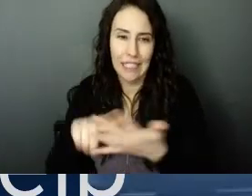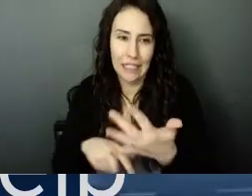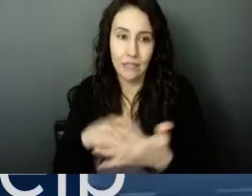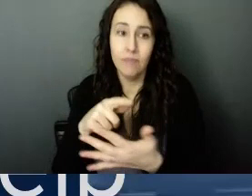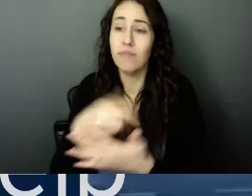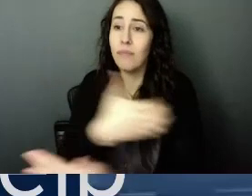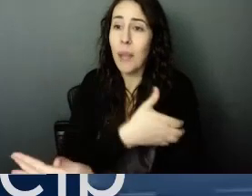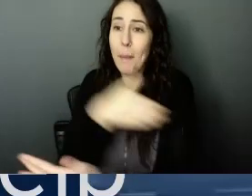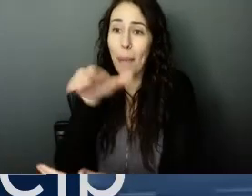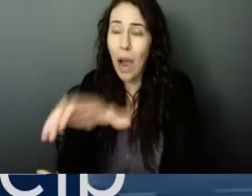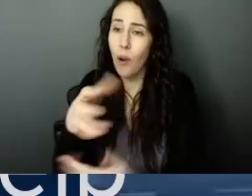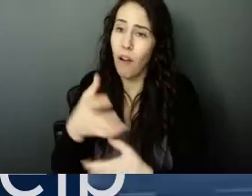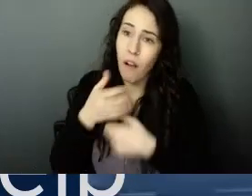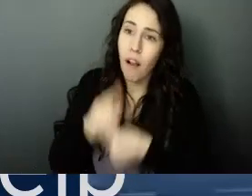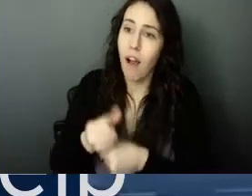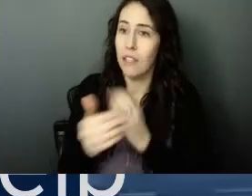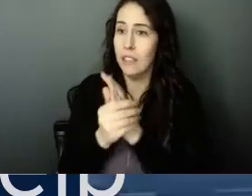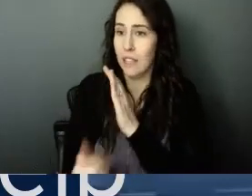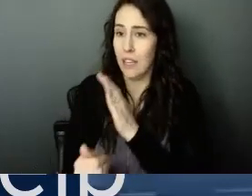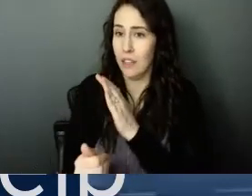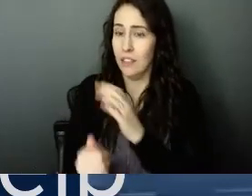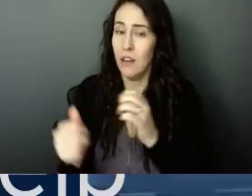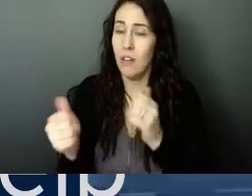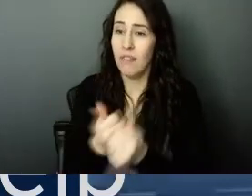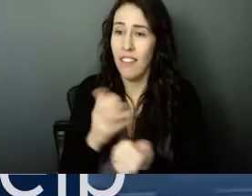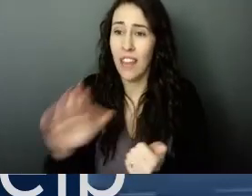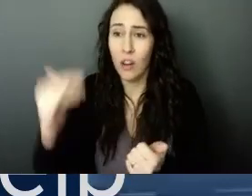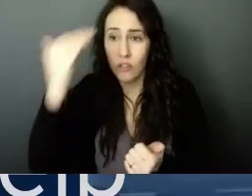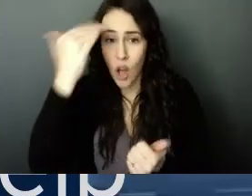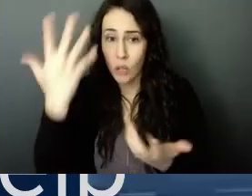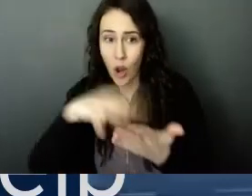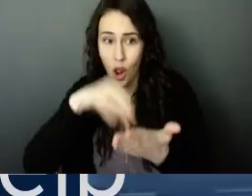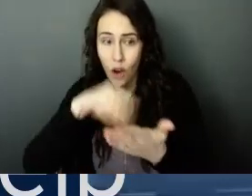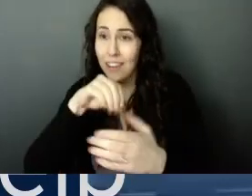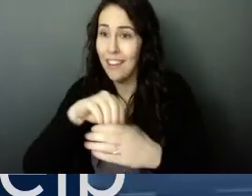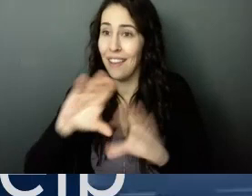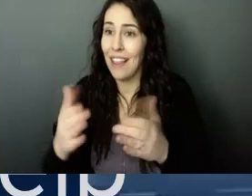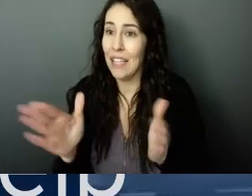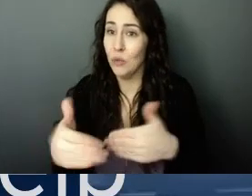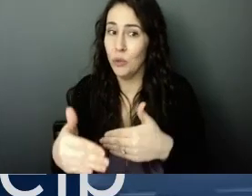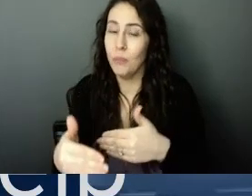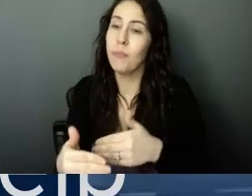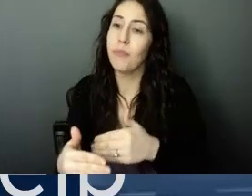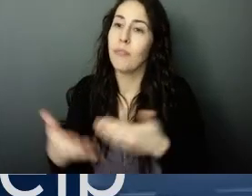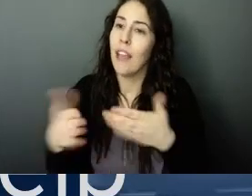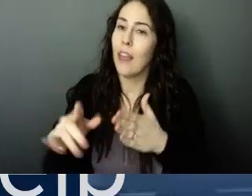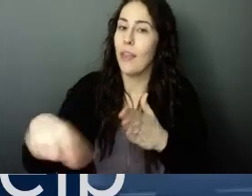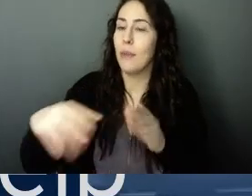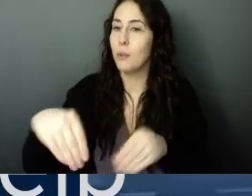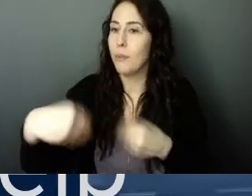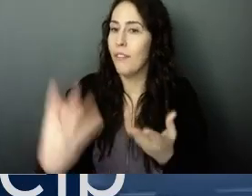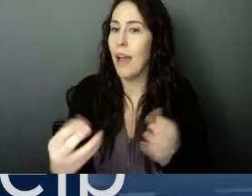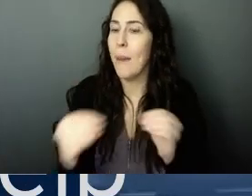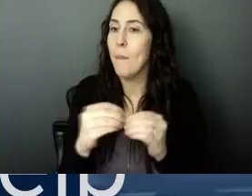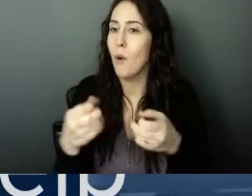confident skills. So taking all of the knowledge that they're learning about in the classroom and allowing them to provide more opportunities for